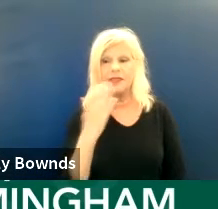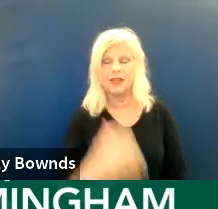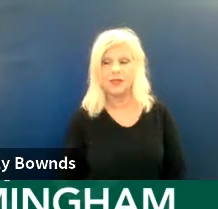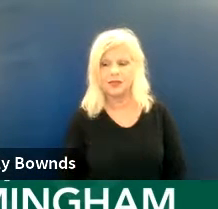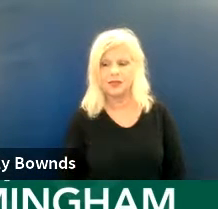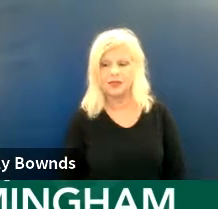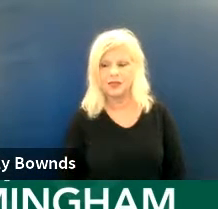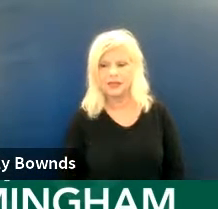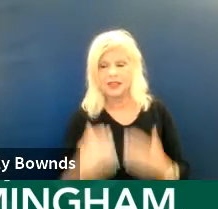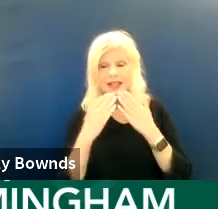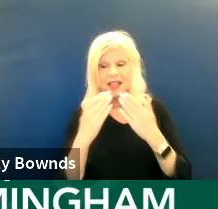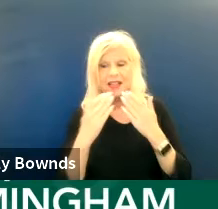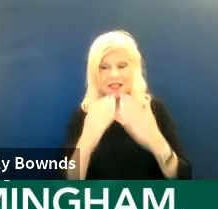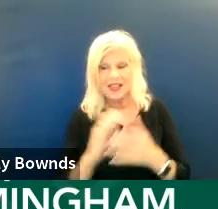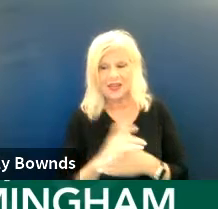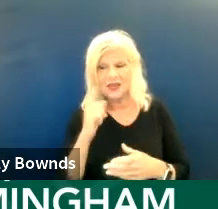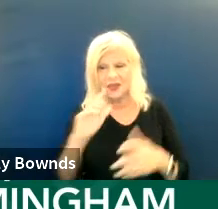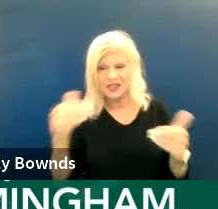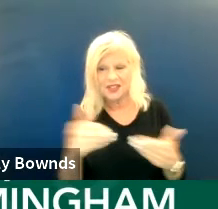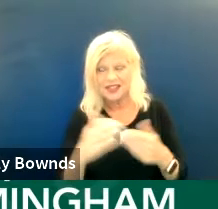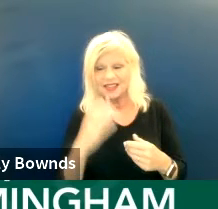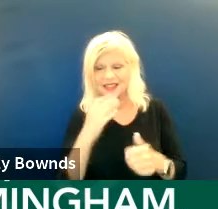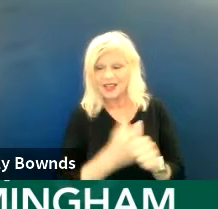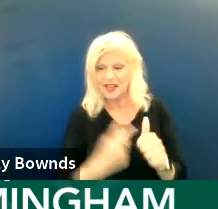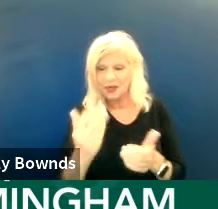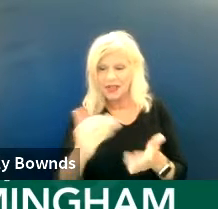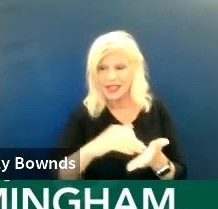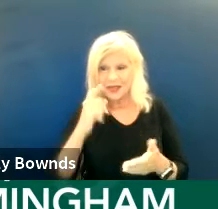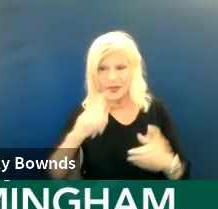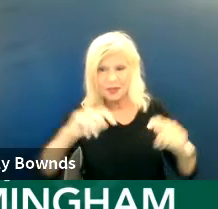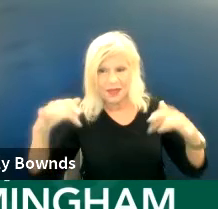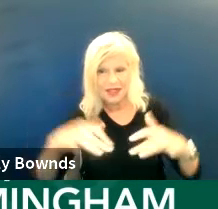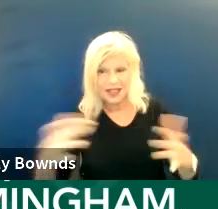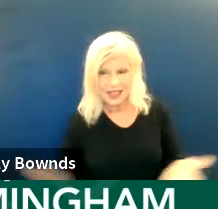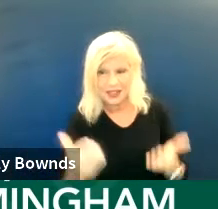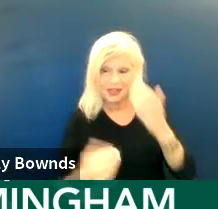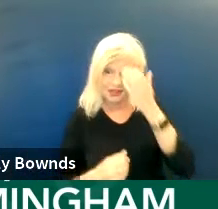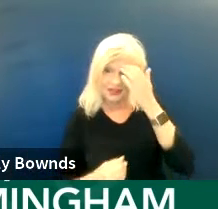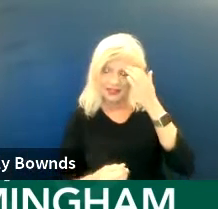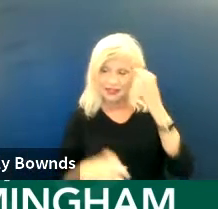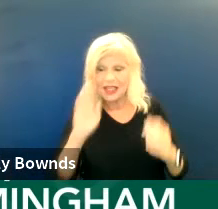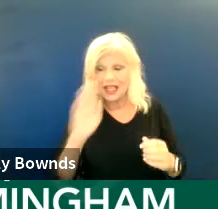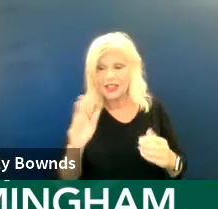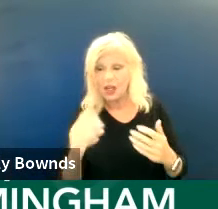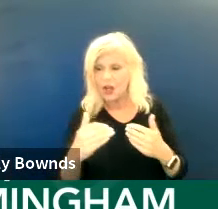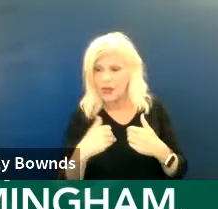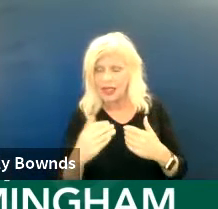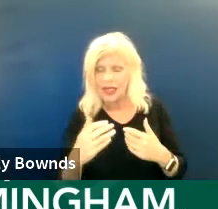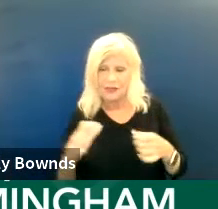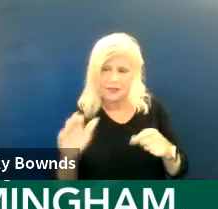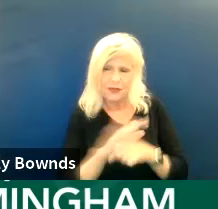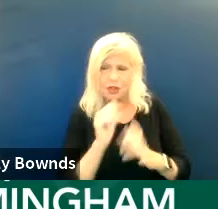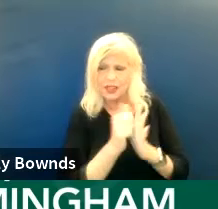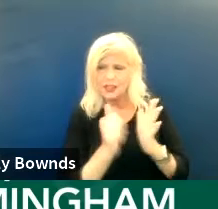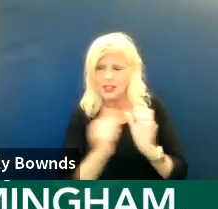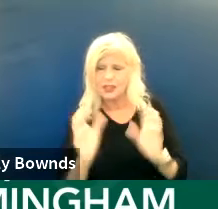Okay, well, thank you, Cindy, for the introduction, and thank you everyone again for being here. I know we have a packed agenda for the conference today, so I'm